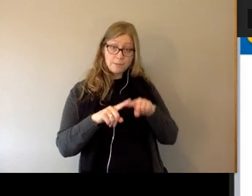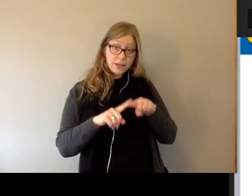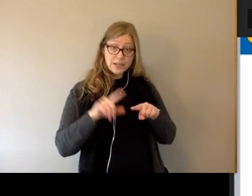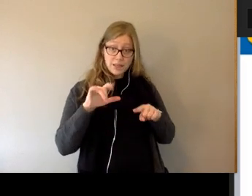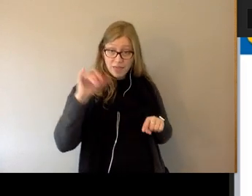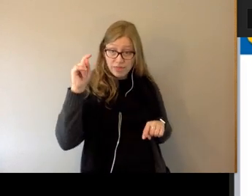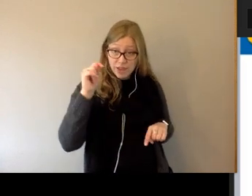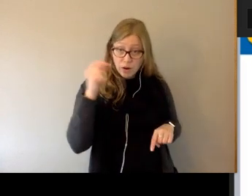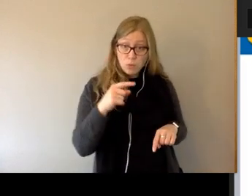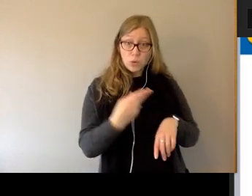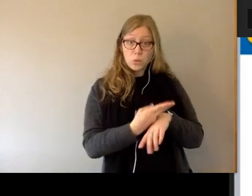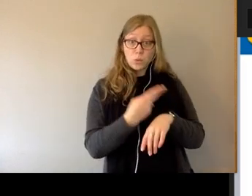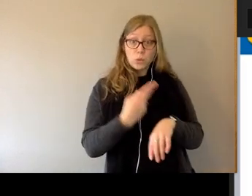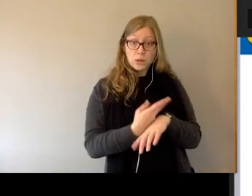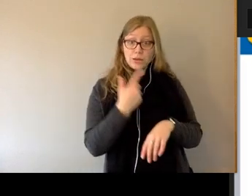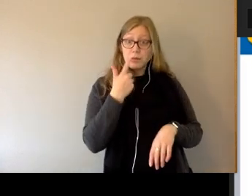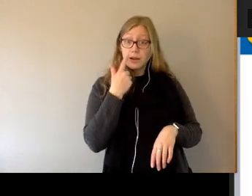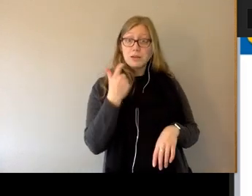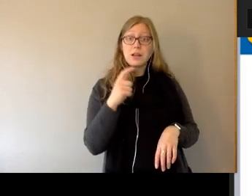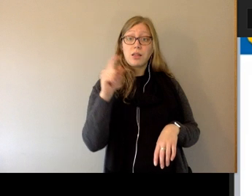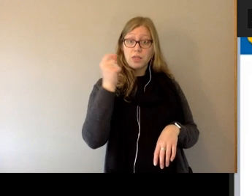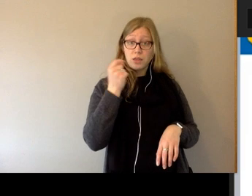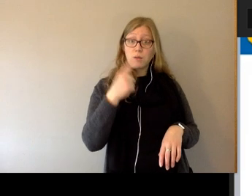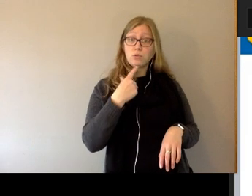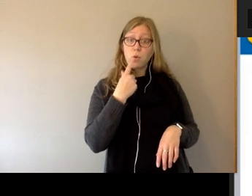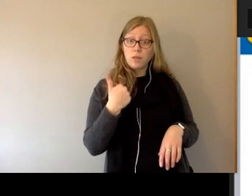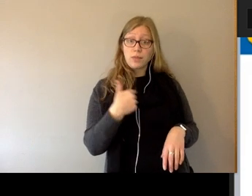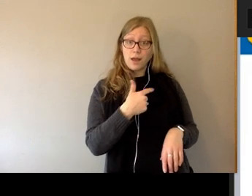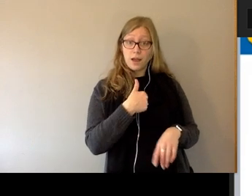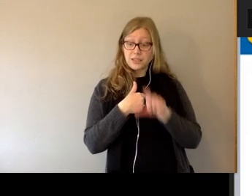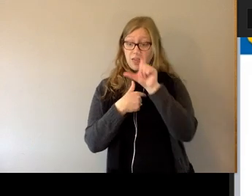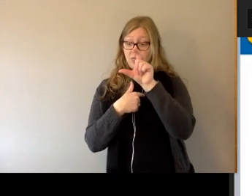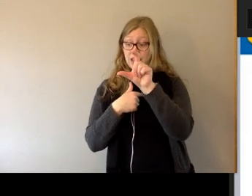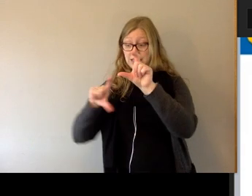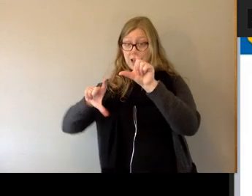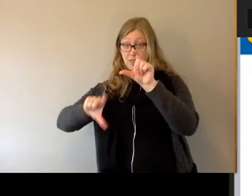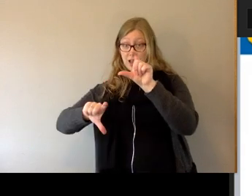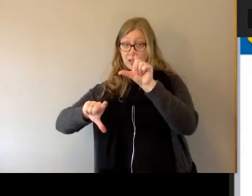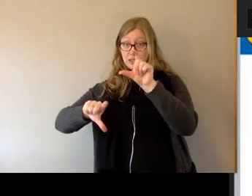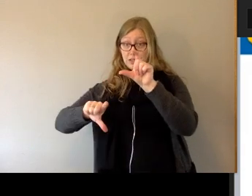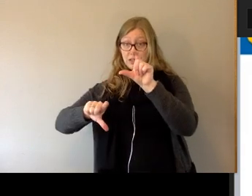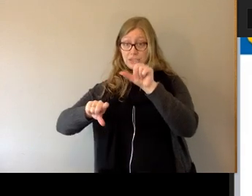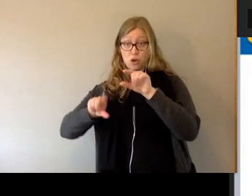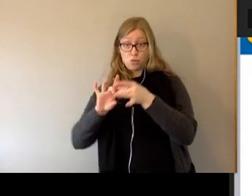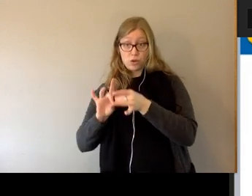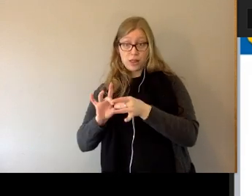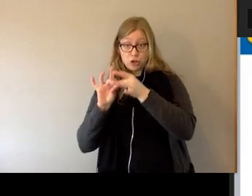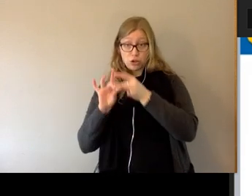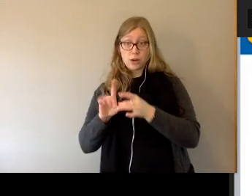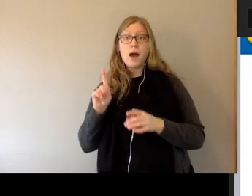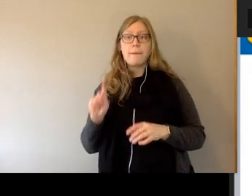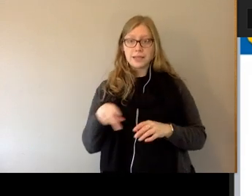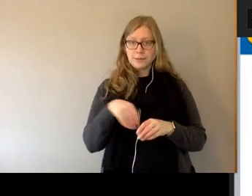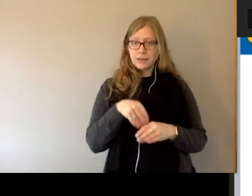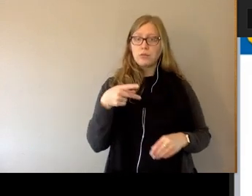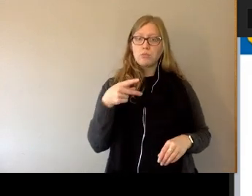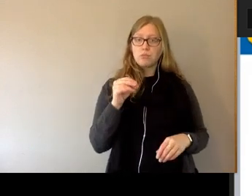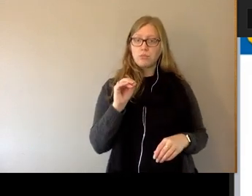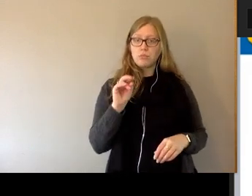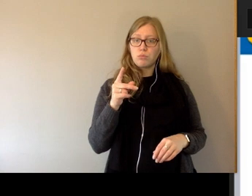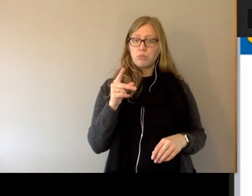because the theorem told us that those lengths had to be proportional, and based on the fact that this length was 1, this length